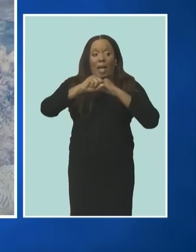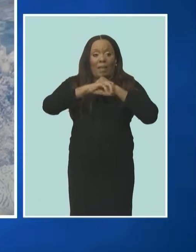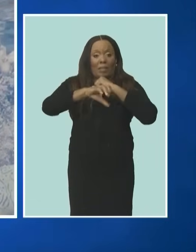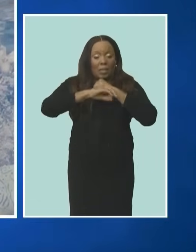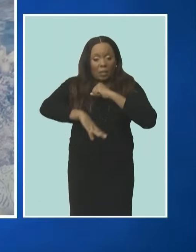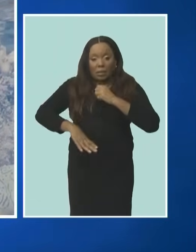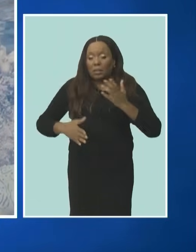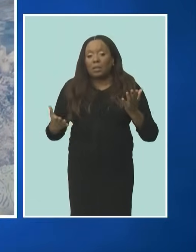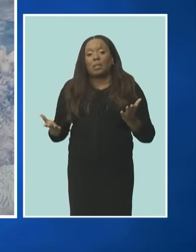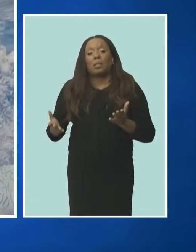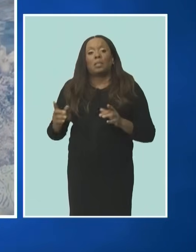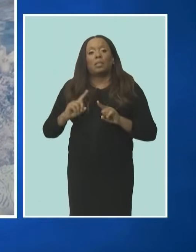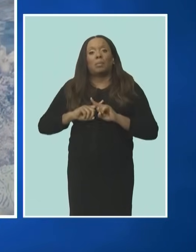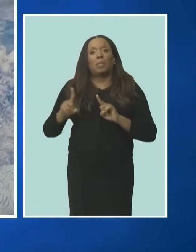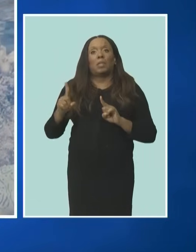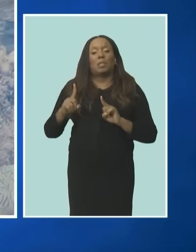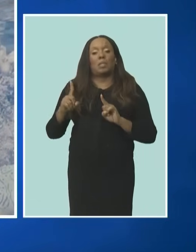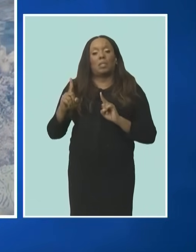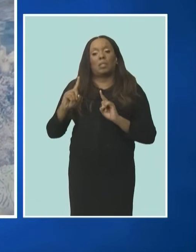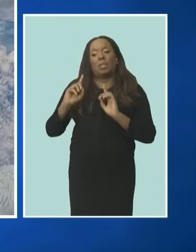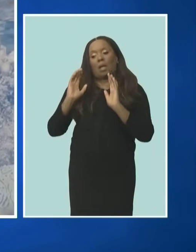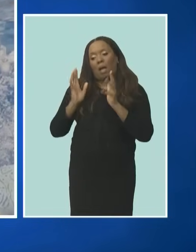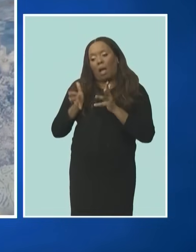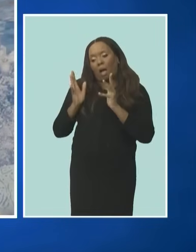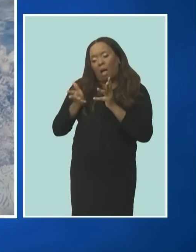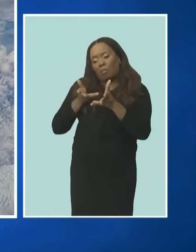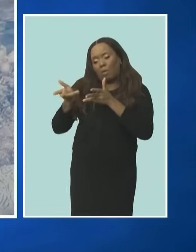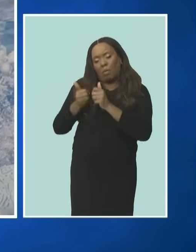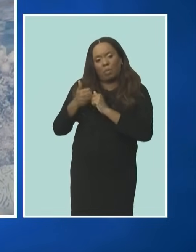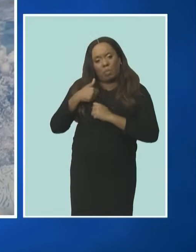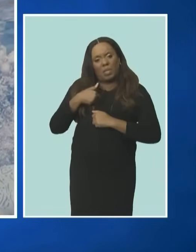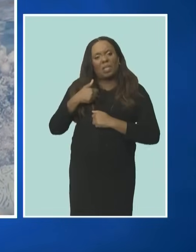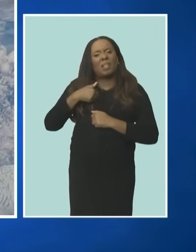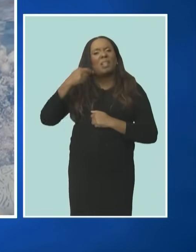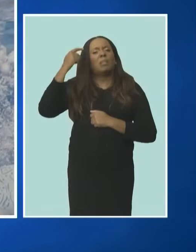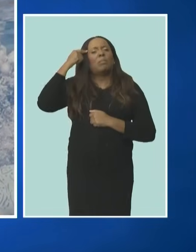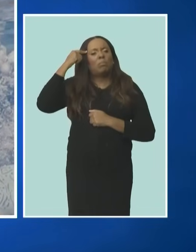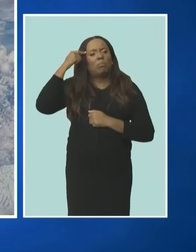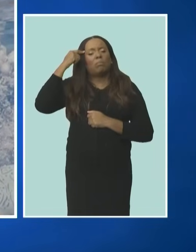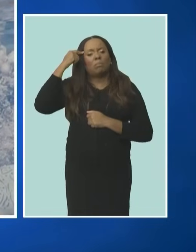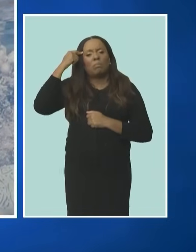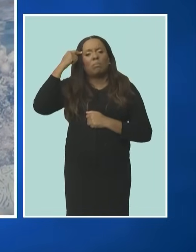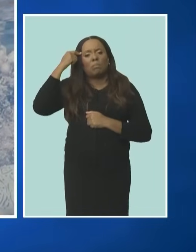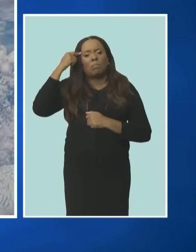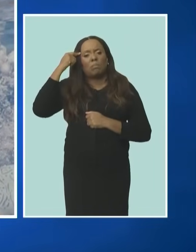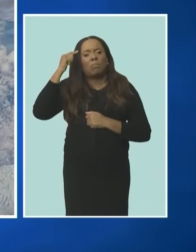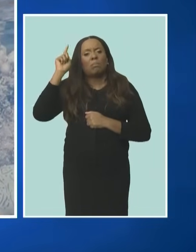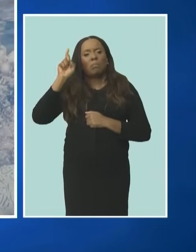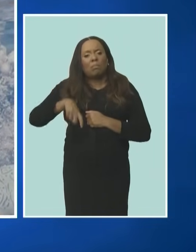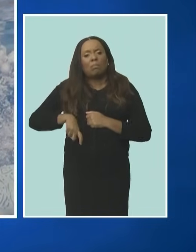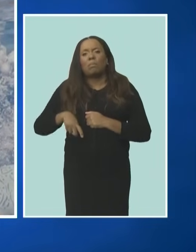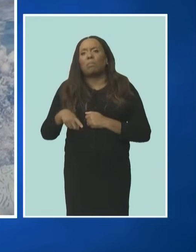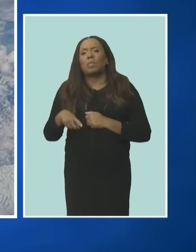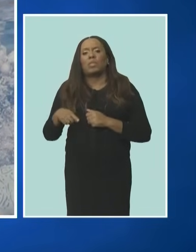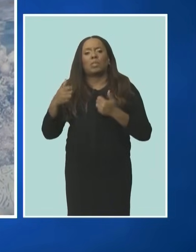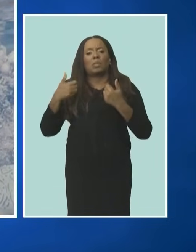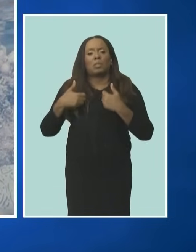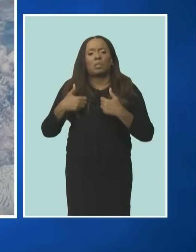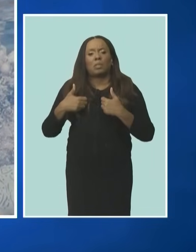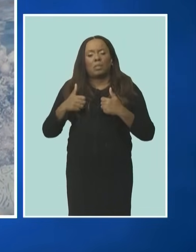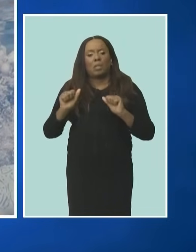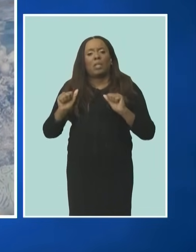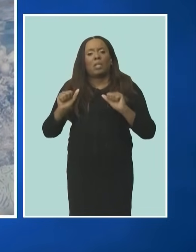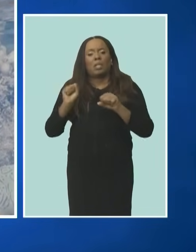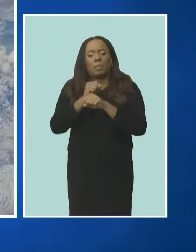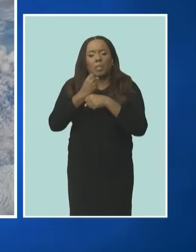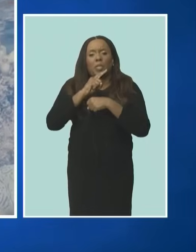say to you that as they talk to me as Minister of Foreign Trade, I realize that we do need to do even more to try to facilitate